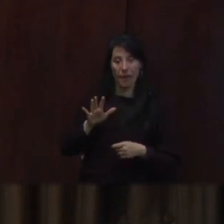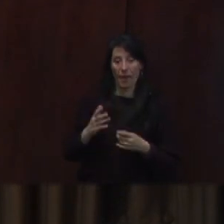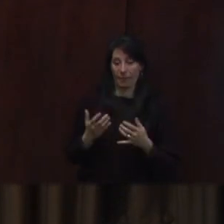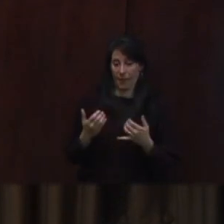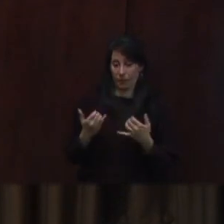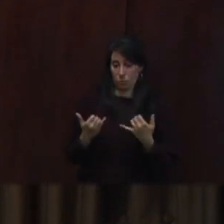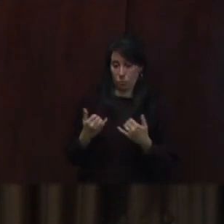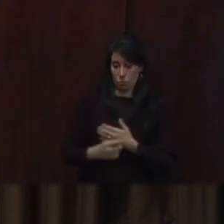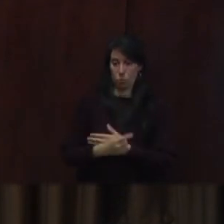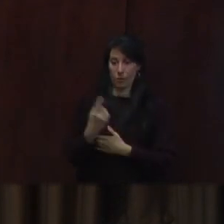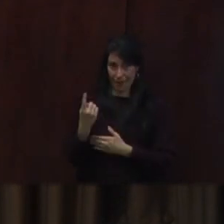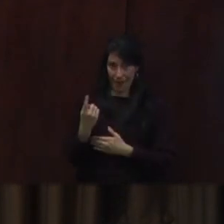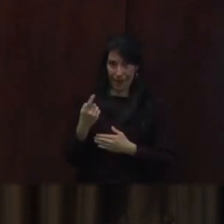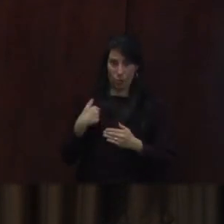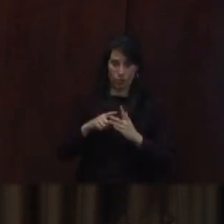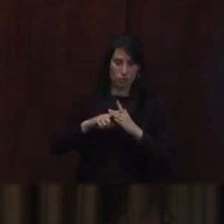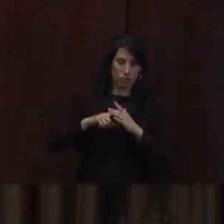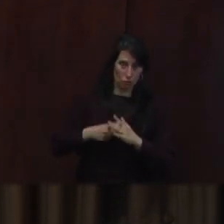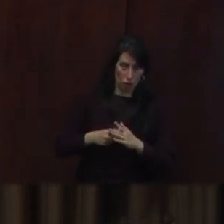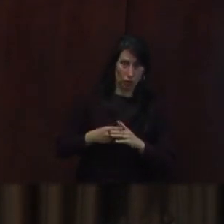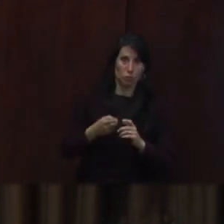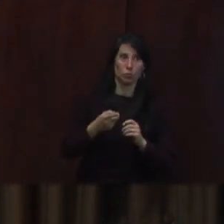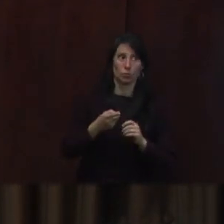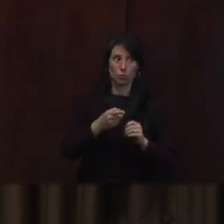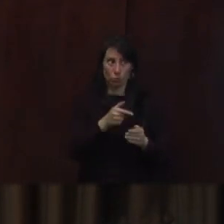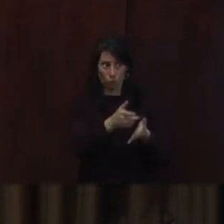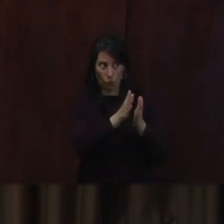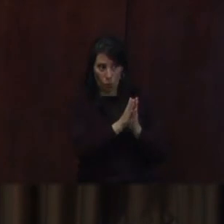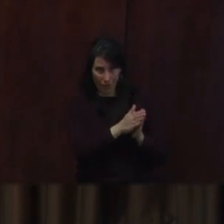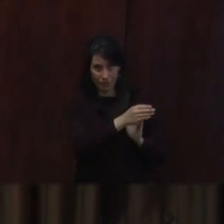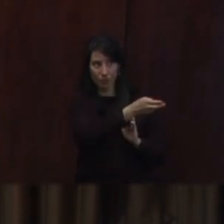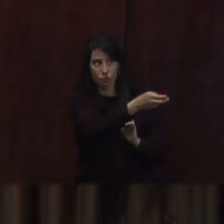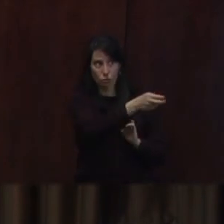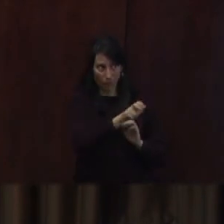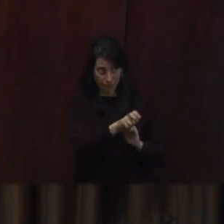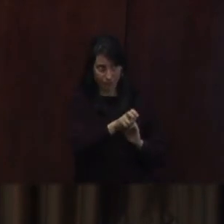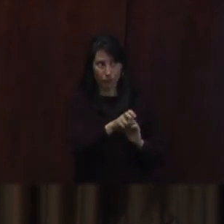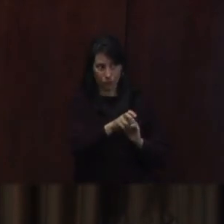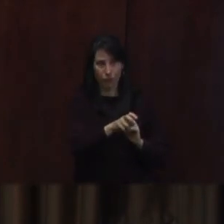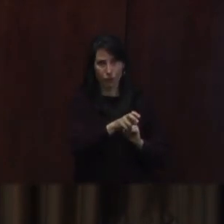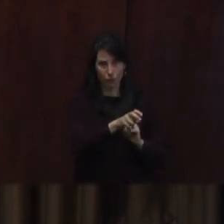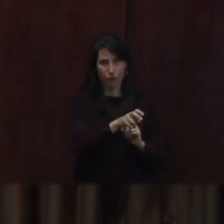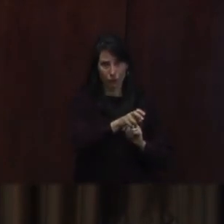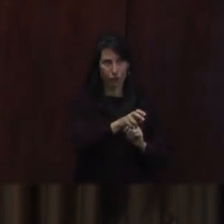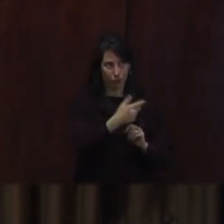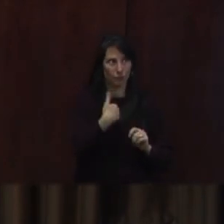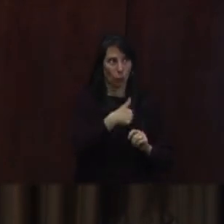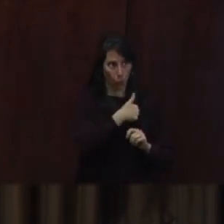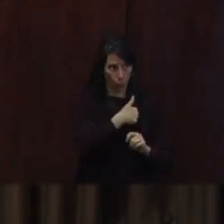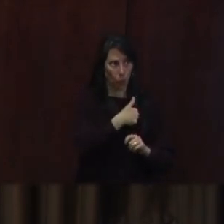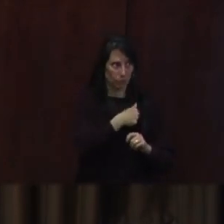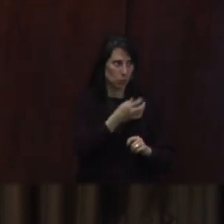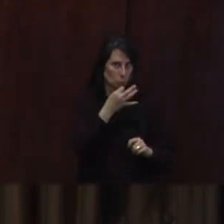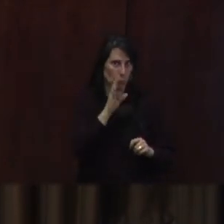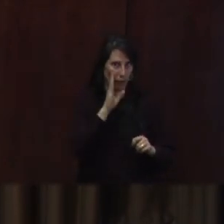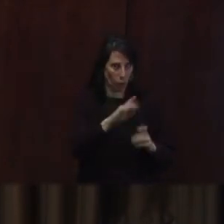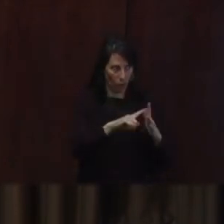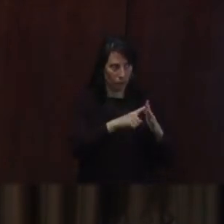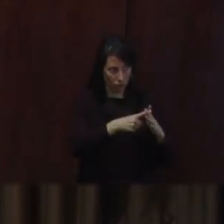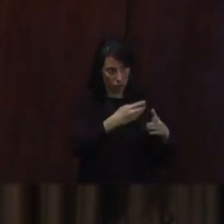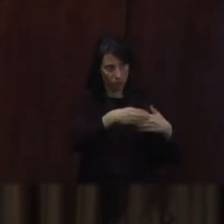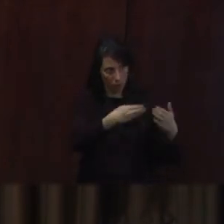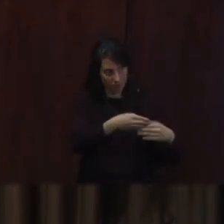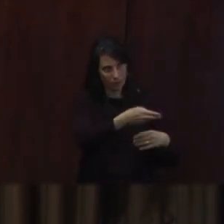today. It usually takes a couple of days, so we are likely to see that physical transfer, meaning it comes into our possession by the end of the